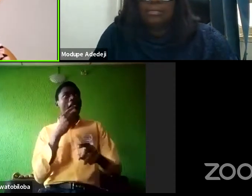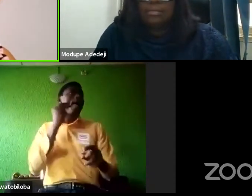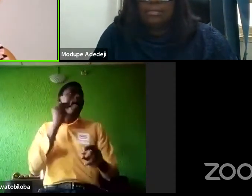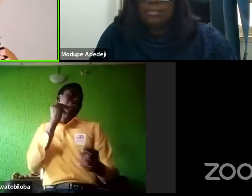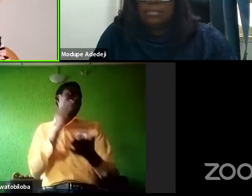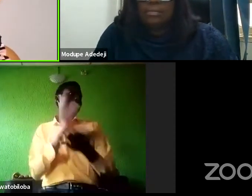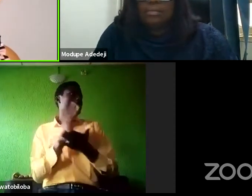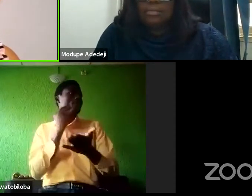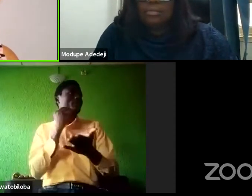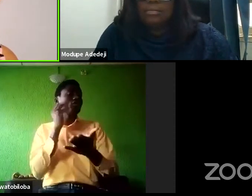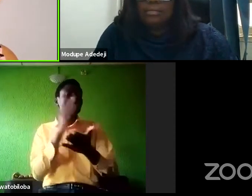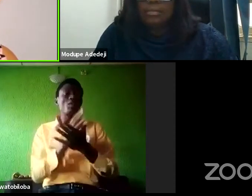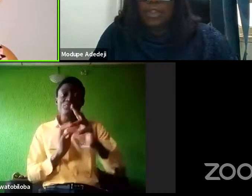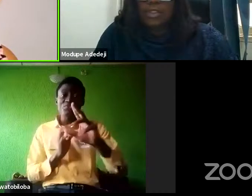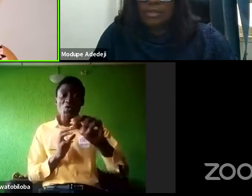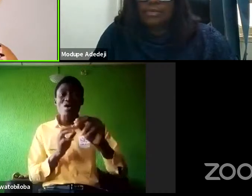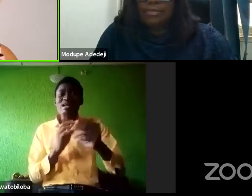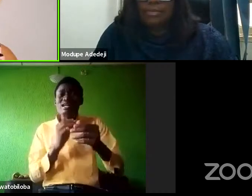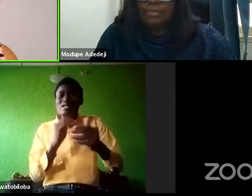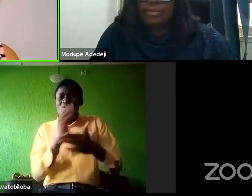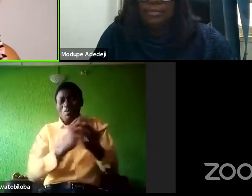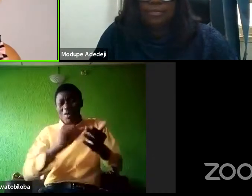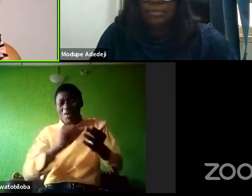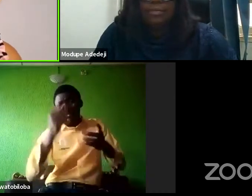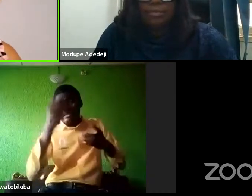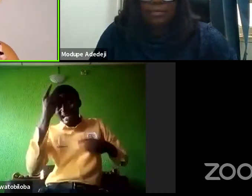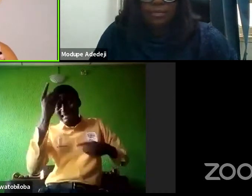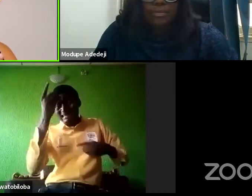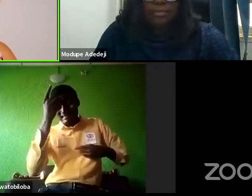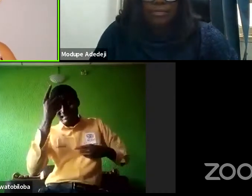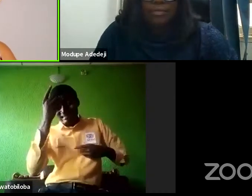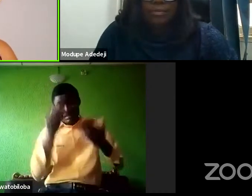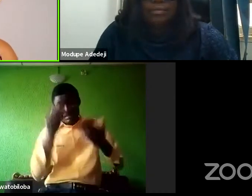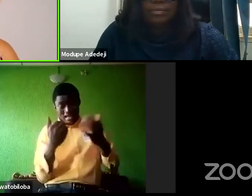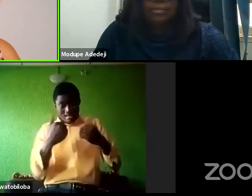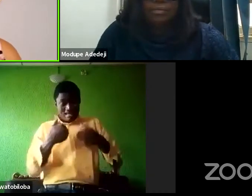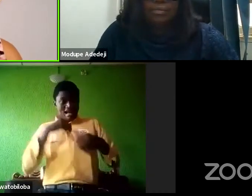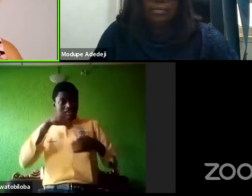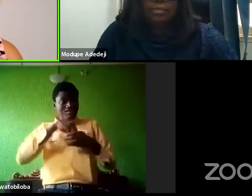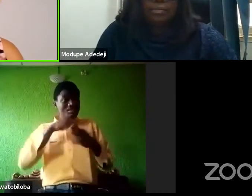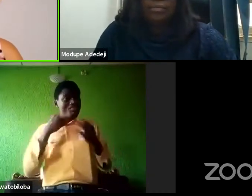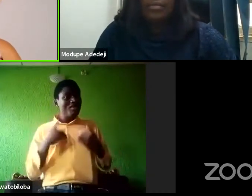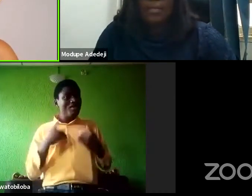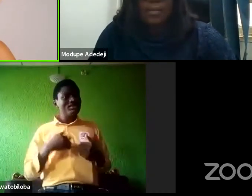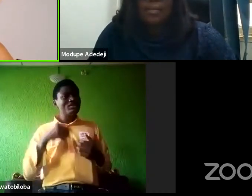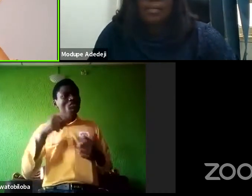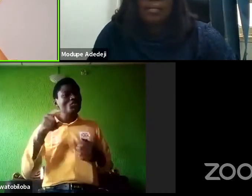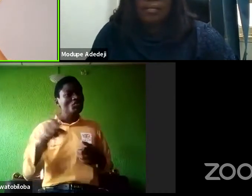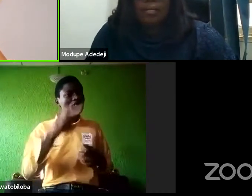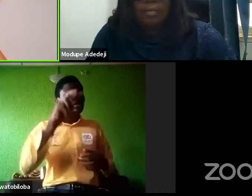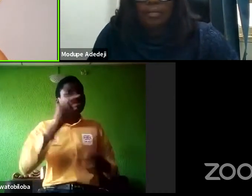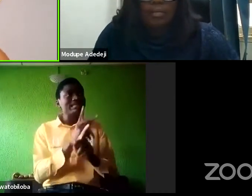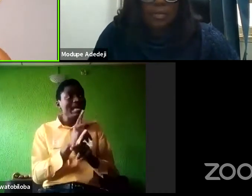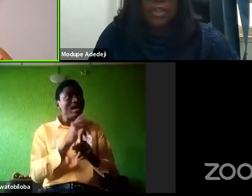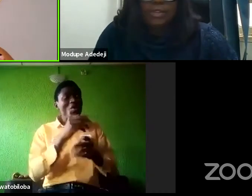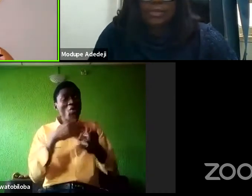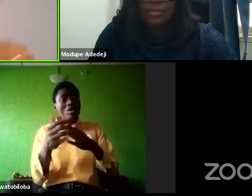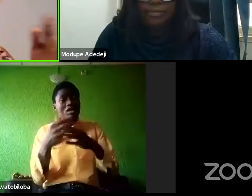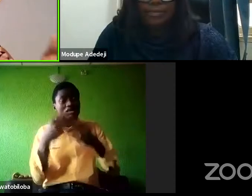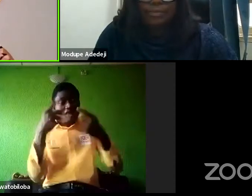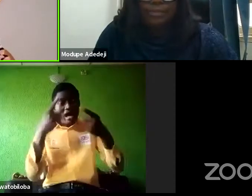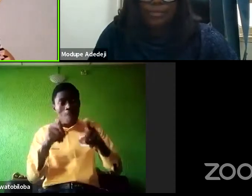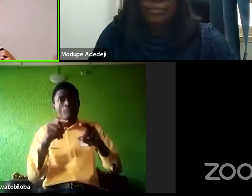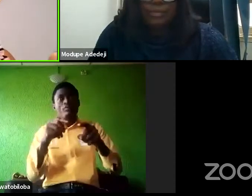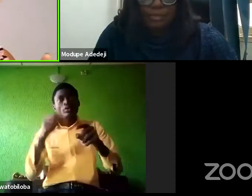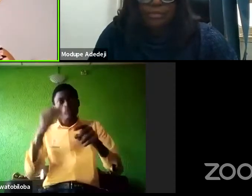other pathological cases, some other disease cases that needs to be taken care of. So we need to rule it out. We need to rule menopause out from